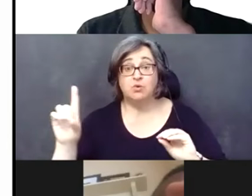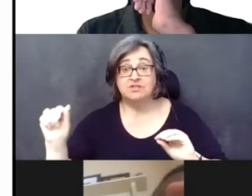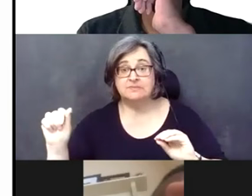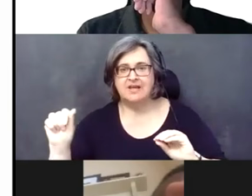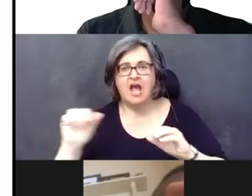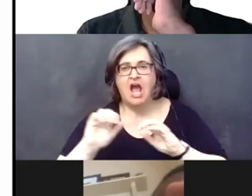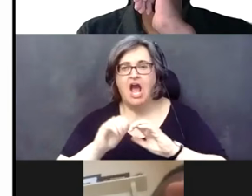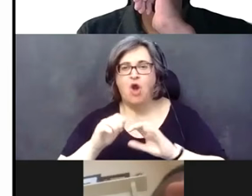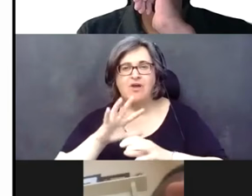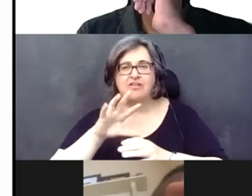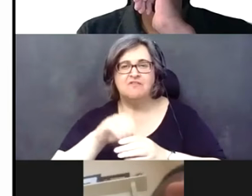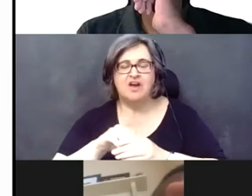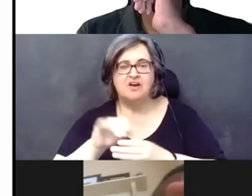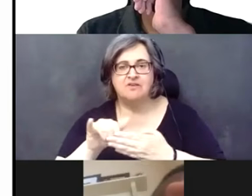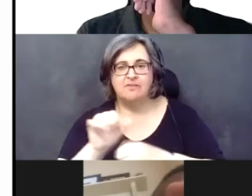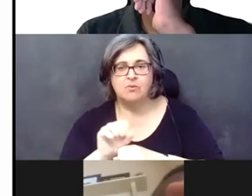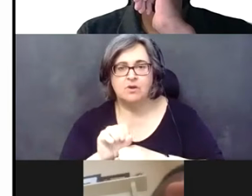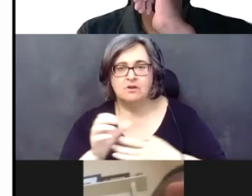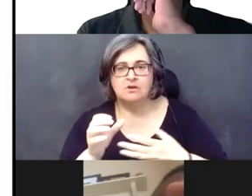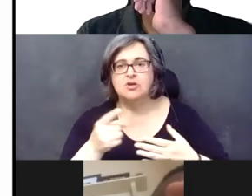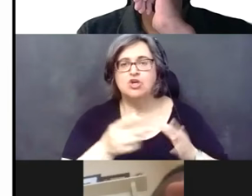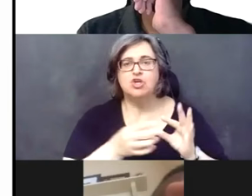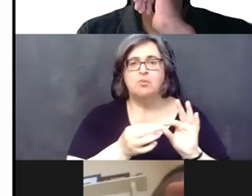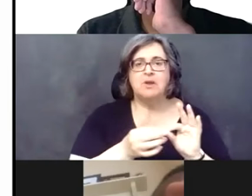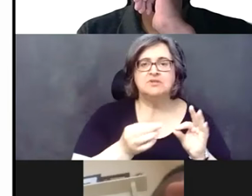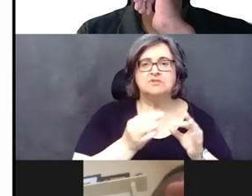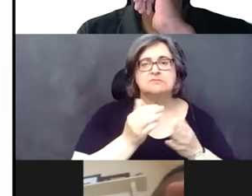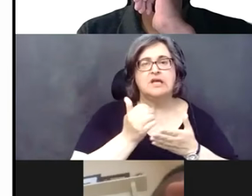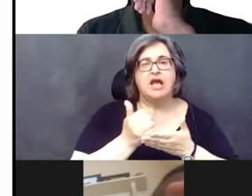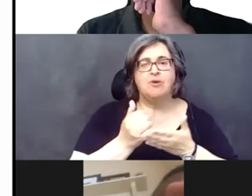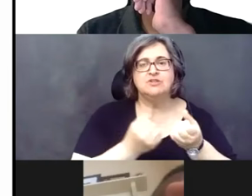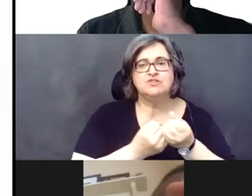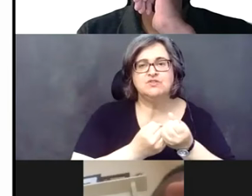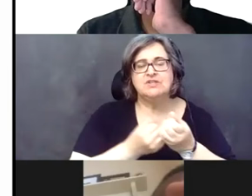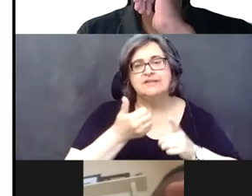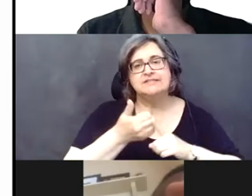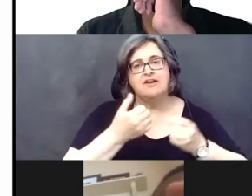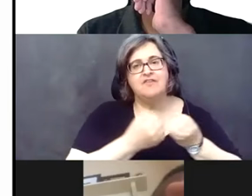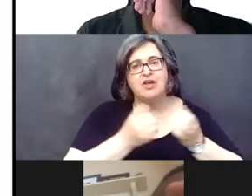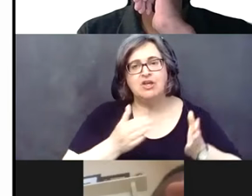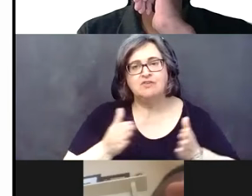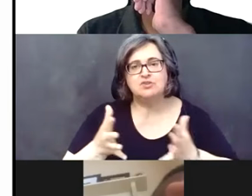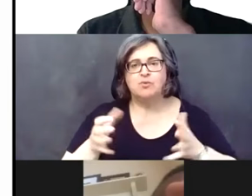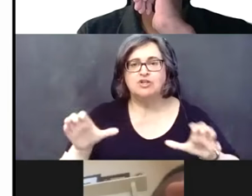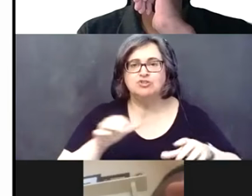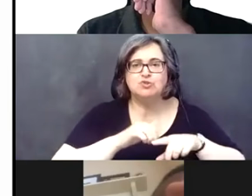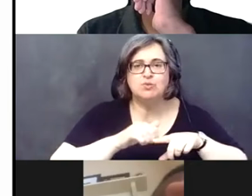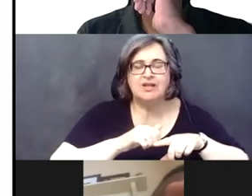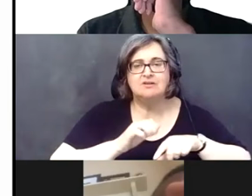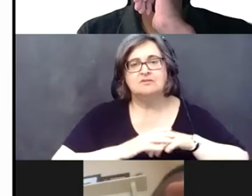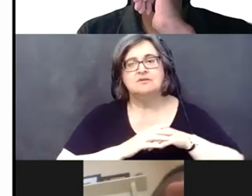be involved in this work? You've mentioned some maybe helping support self-advocates who want to do training and other things,